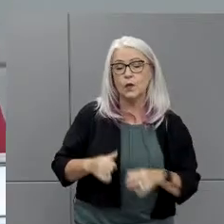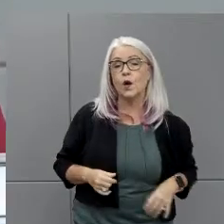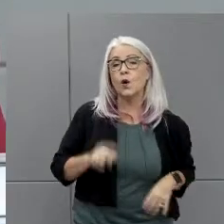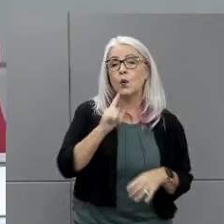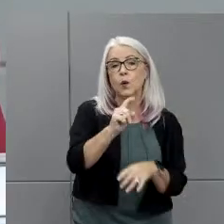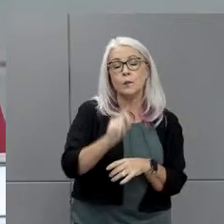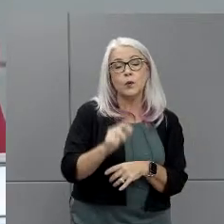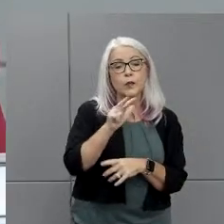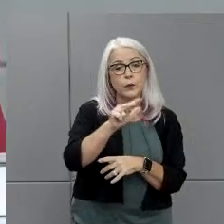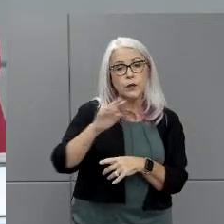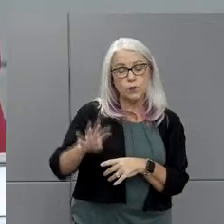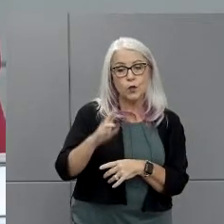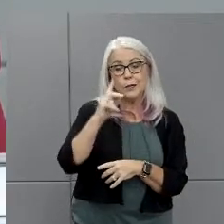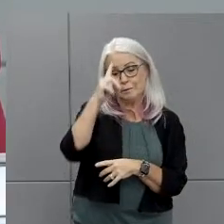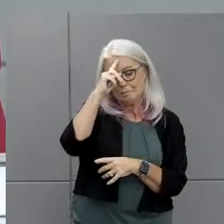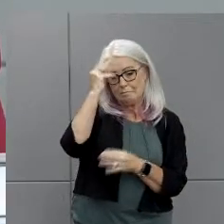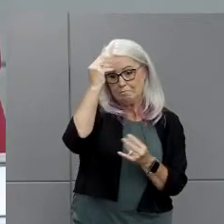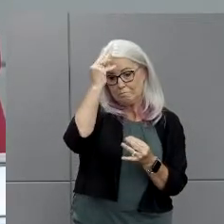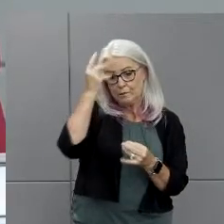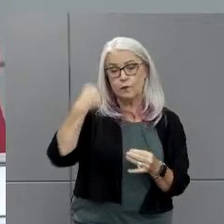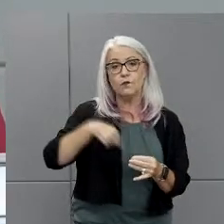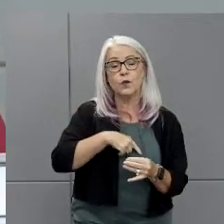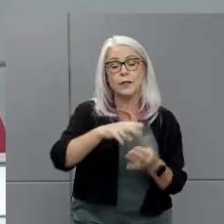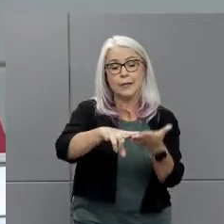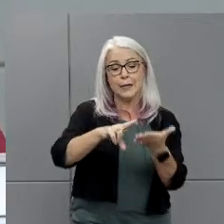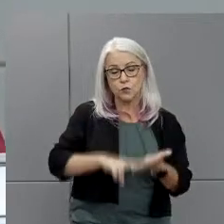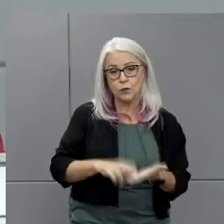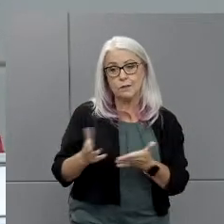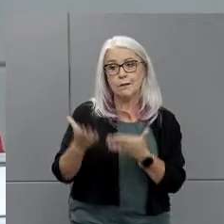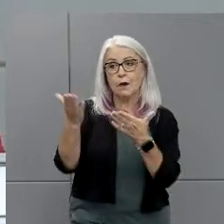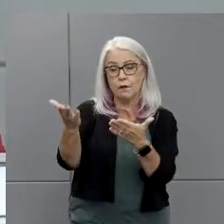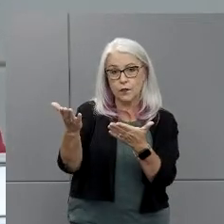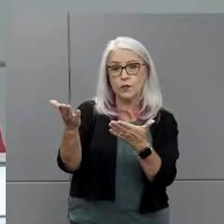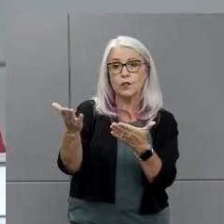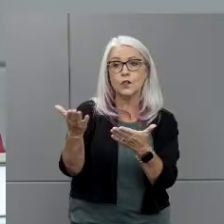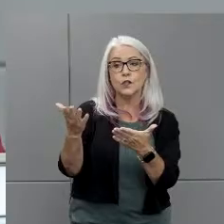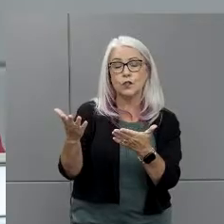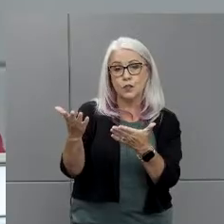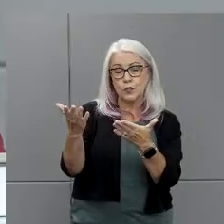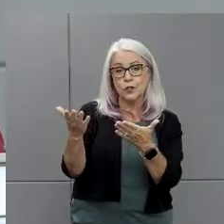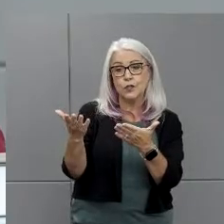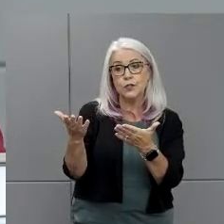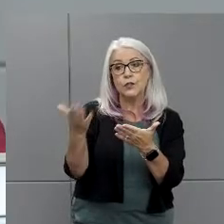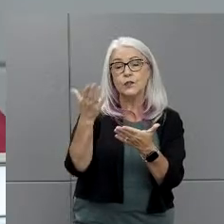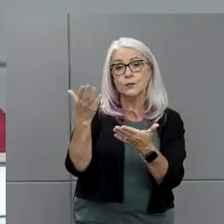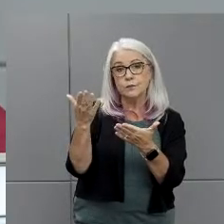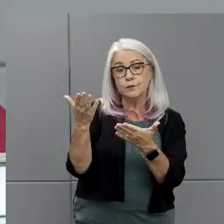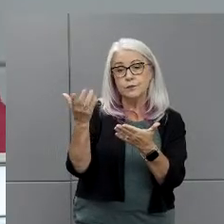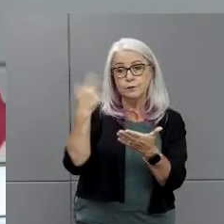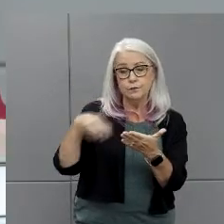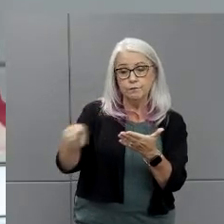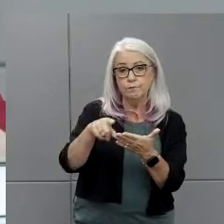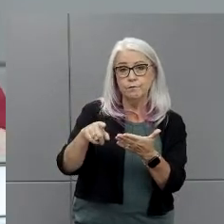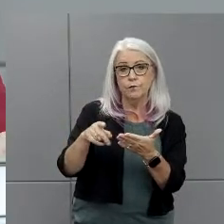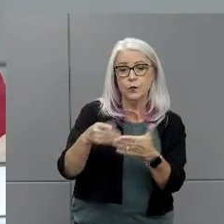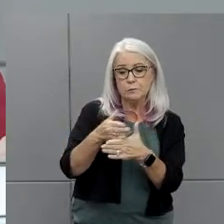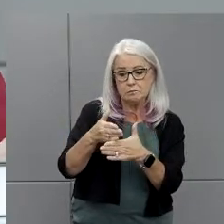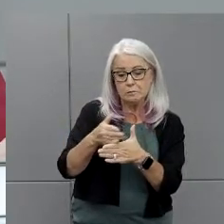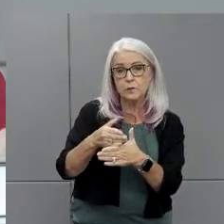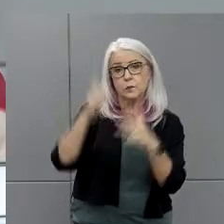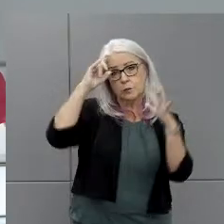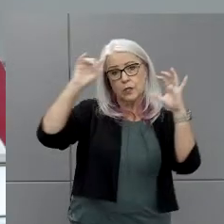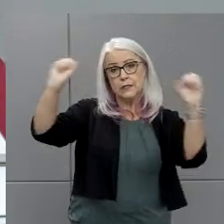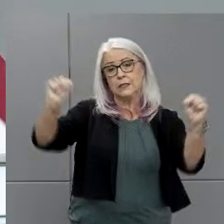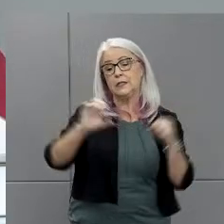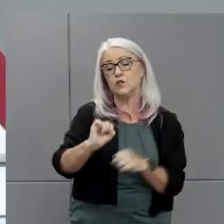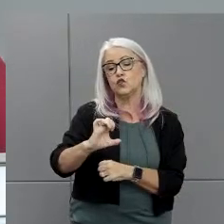1.34, the consideration of the ad hoc committee's contract offer recommendation to interim President Shonda Richardson